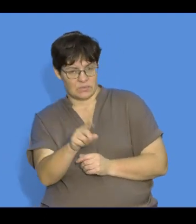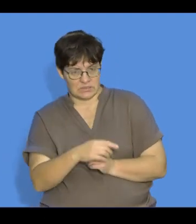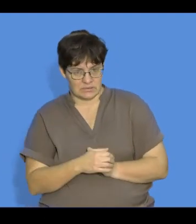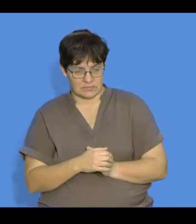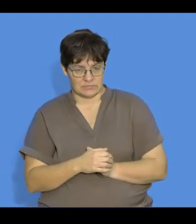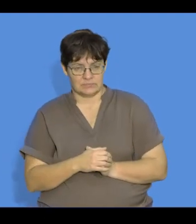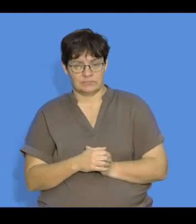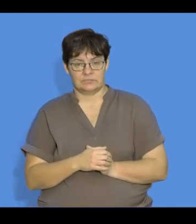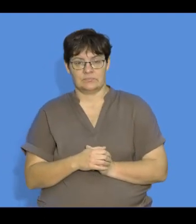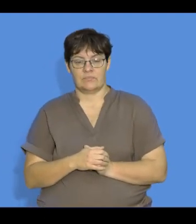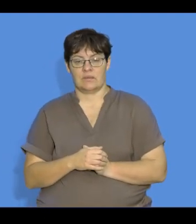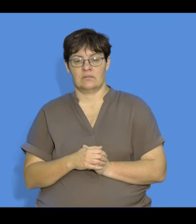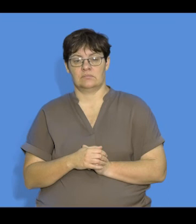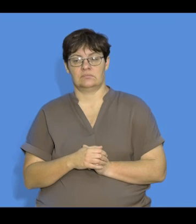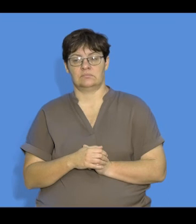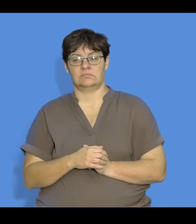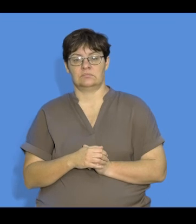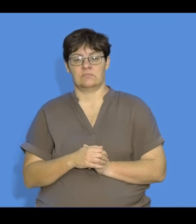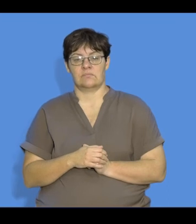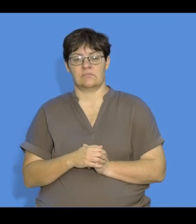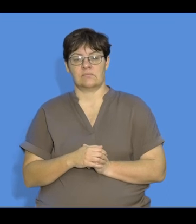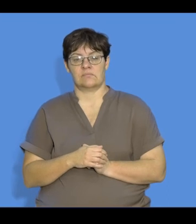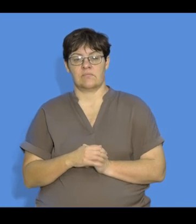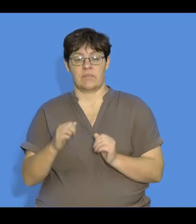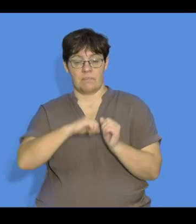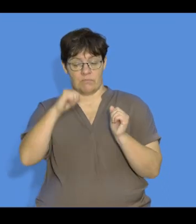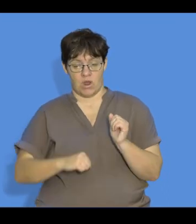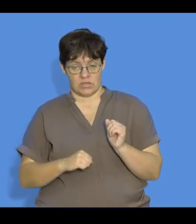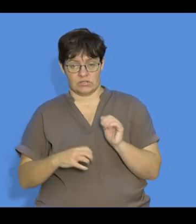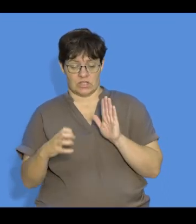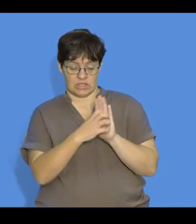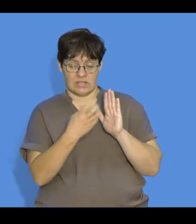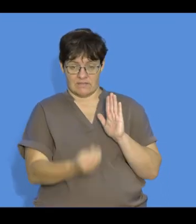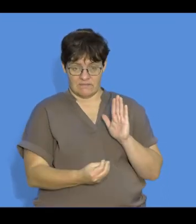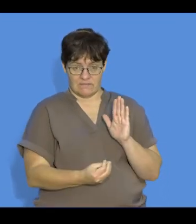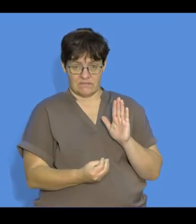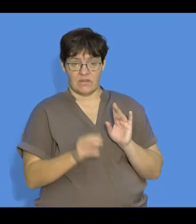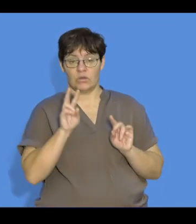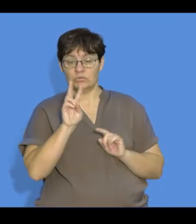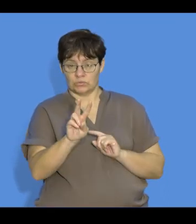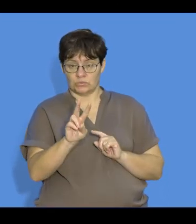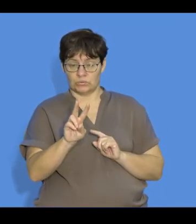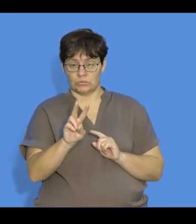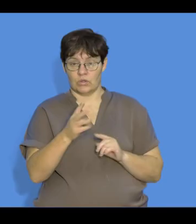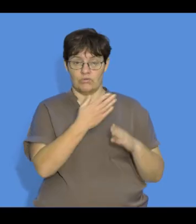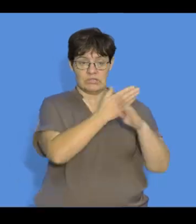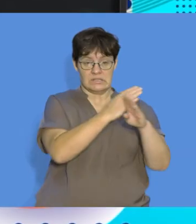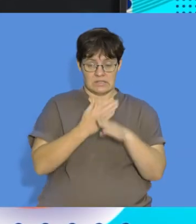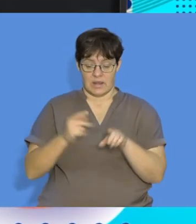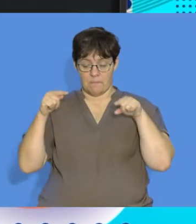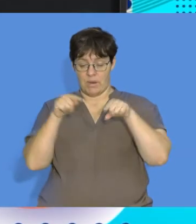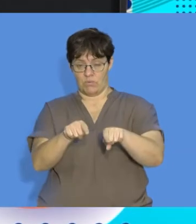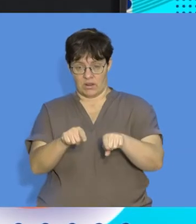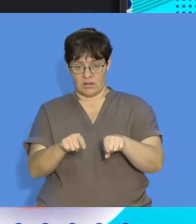important statement? We are saying that as long as there is a branch in a circuit, when two resistors are actually connected in